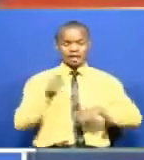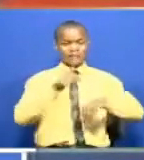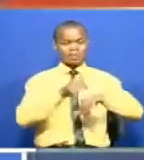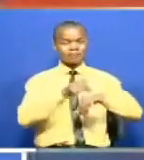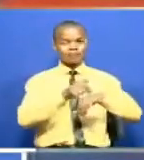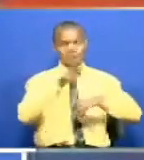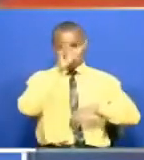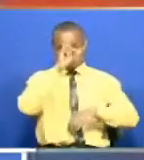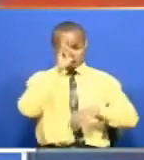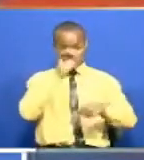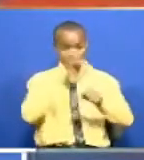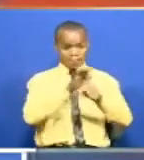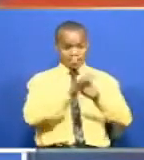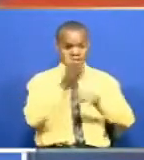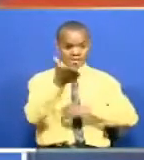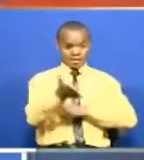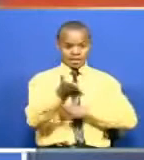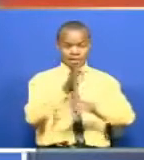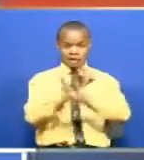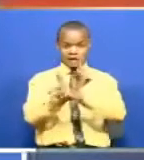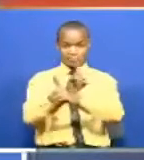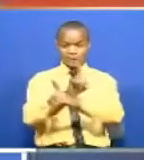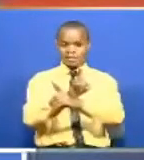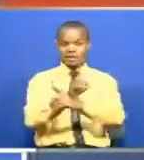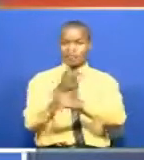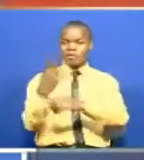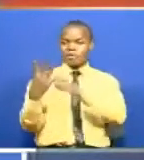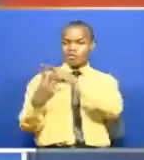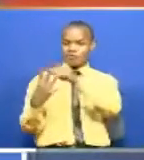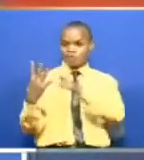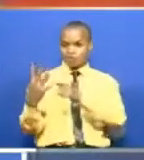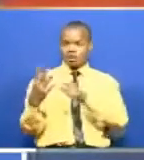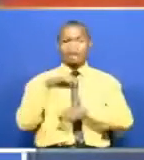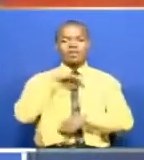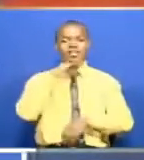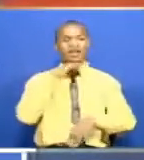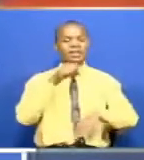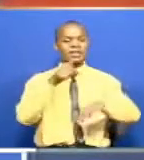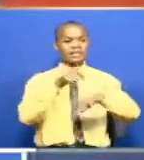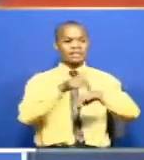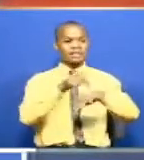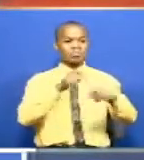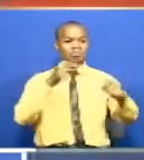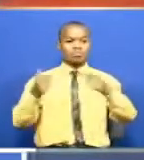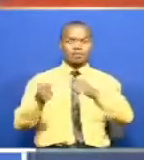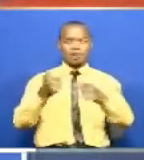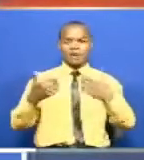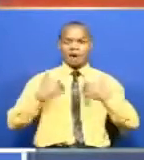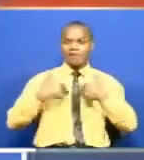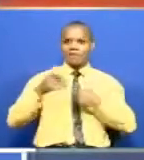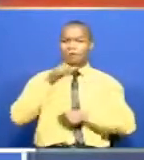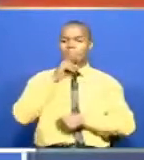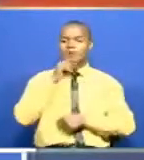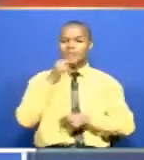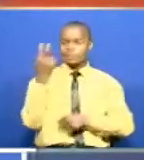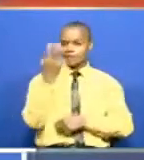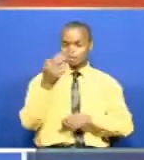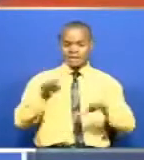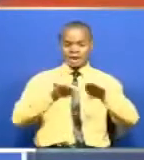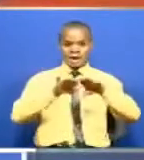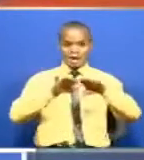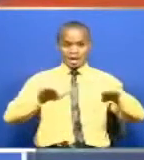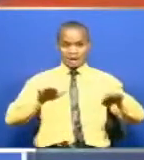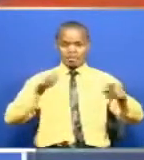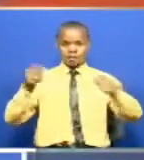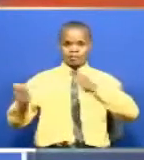security. The four died in retaliatory attacks following the death of a middle-aged man in the suspected land row. No